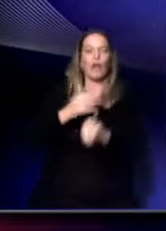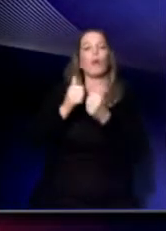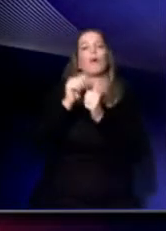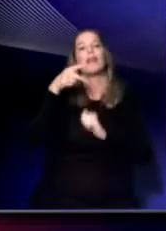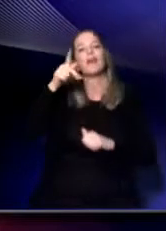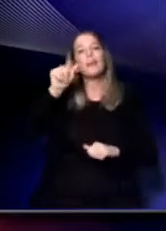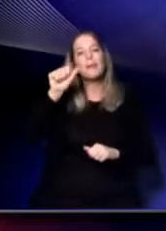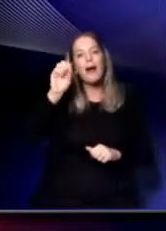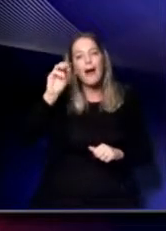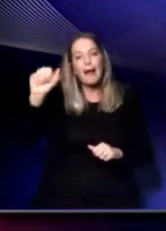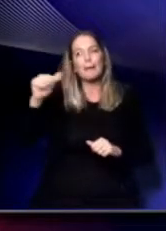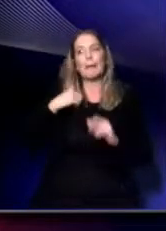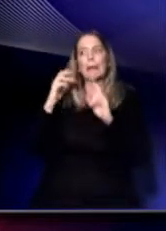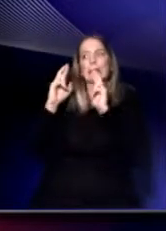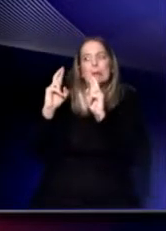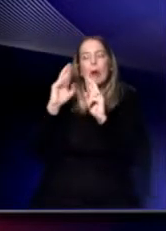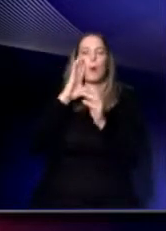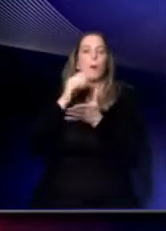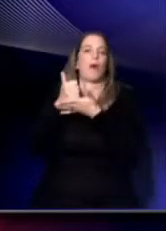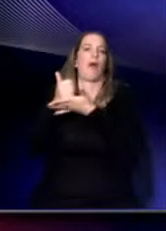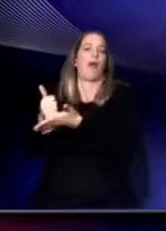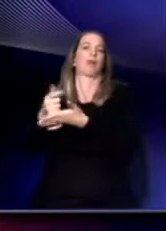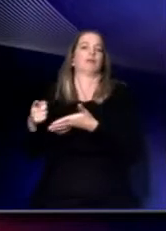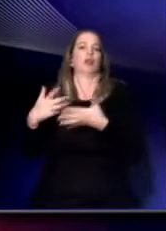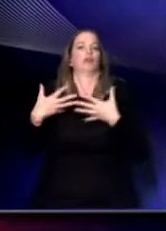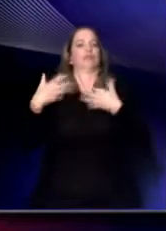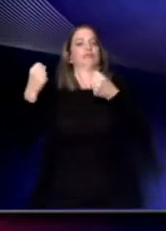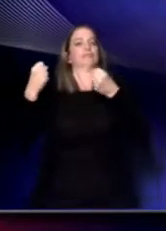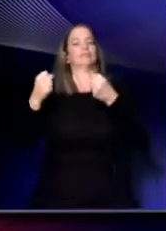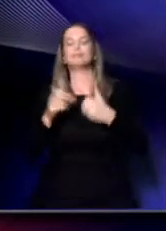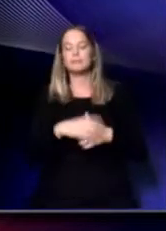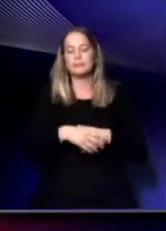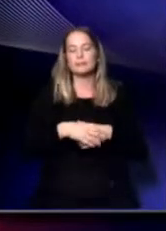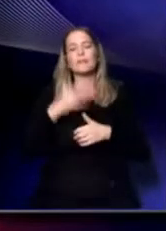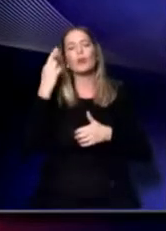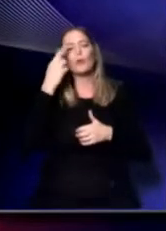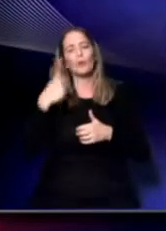be helpful. The reason I'm stating this is